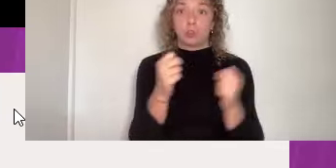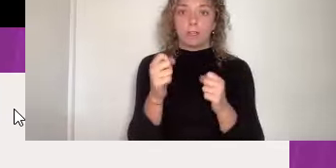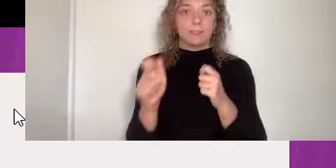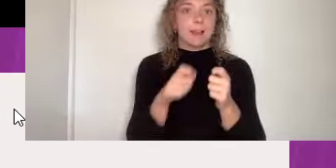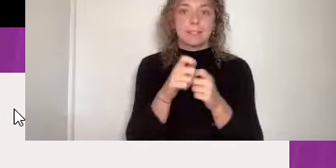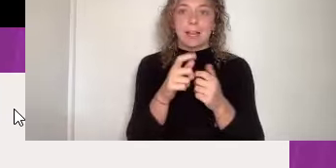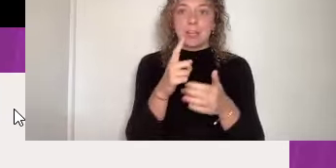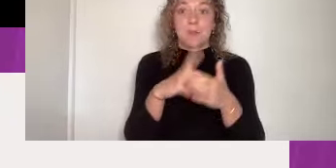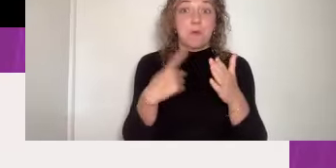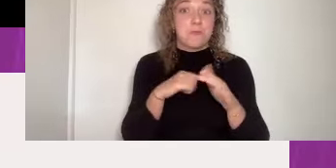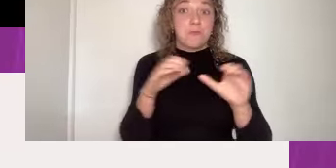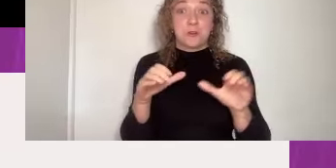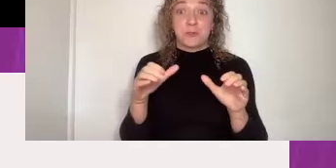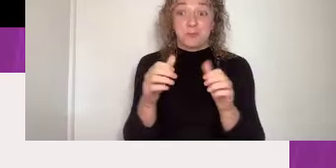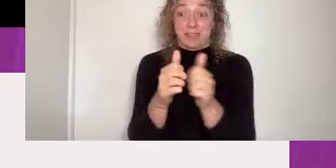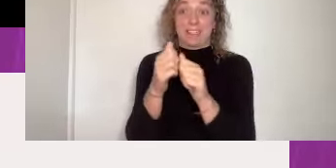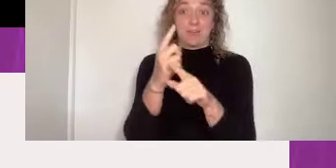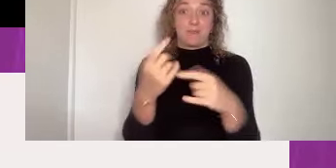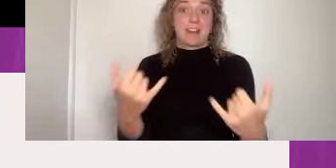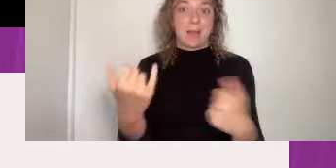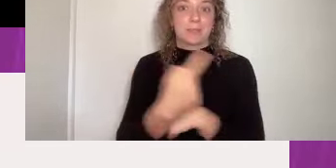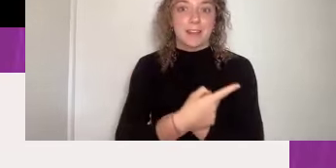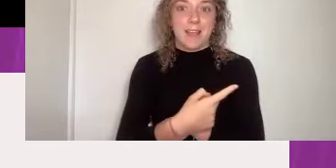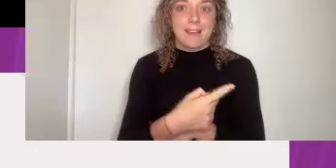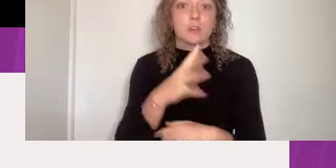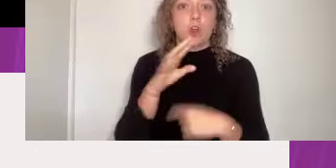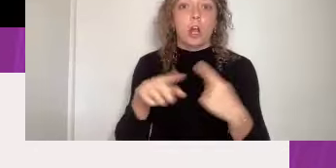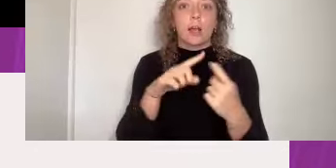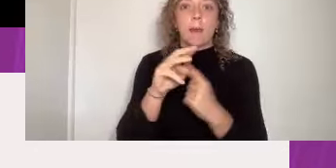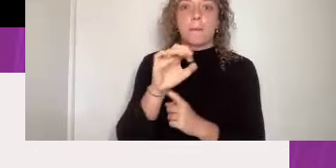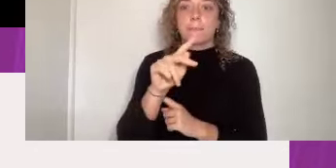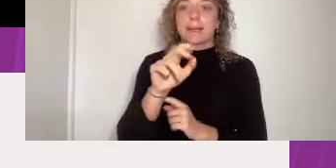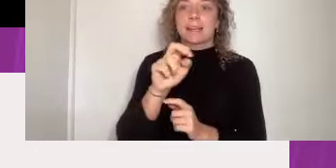what we are doing here together today, talking about the McKinney-Vento